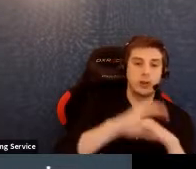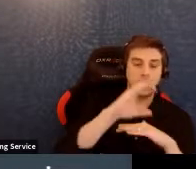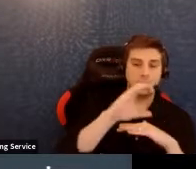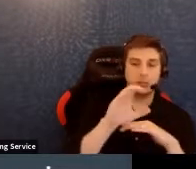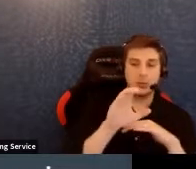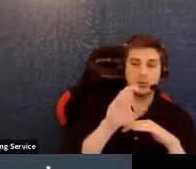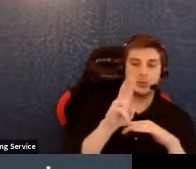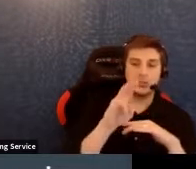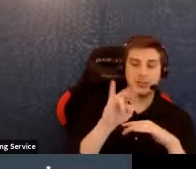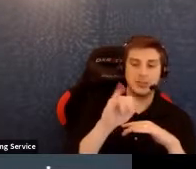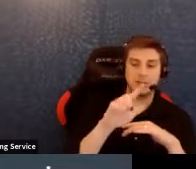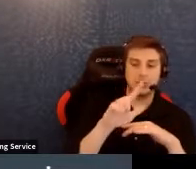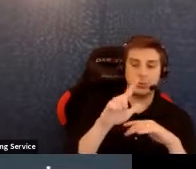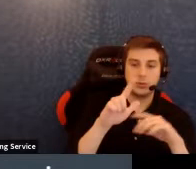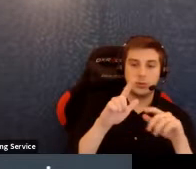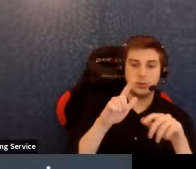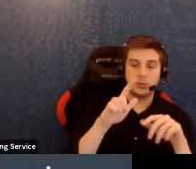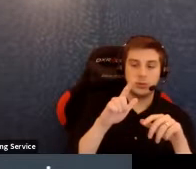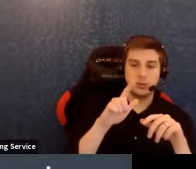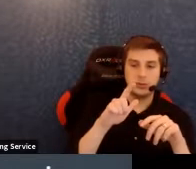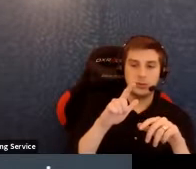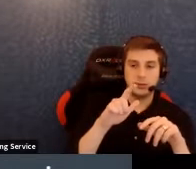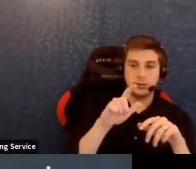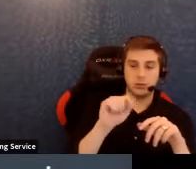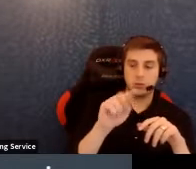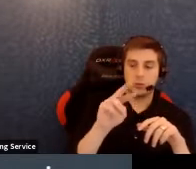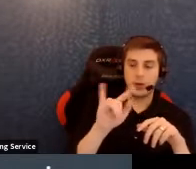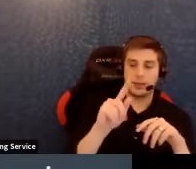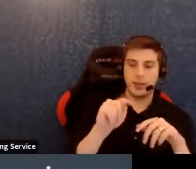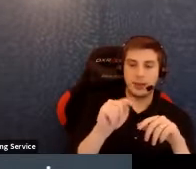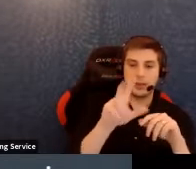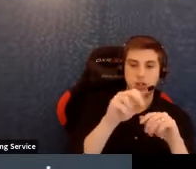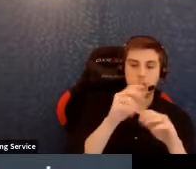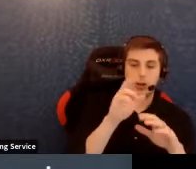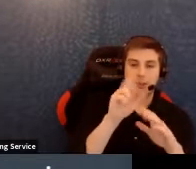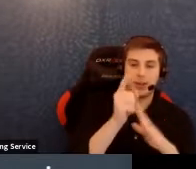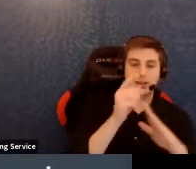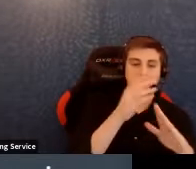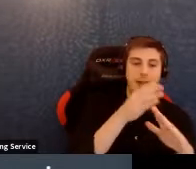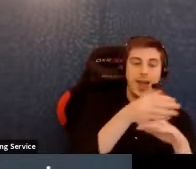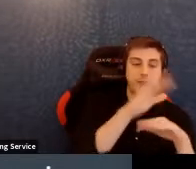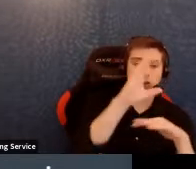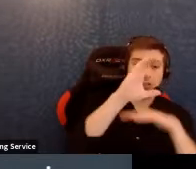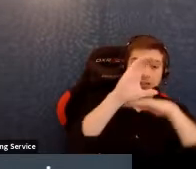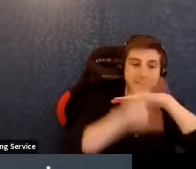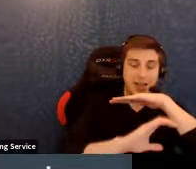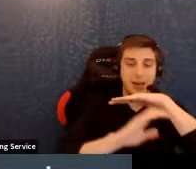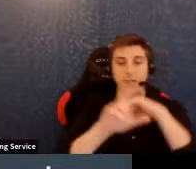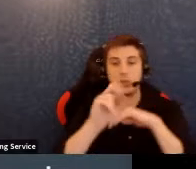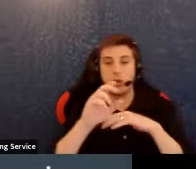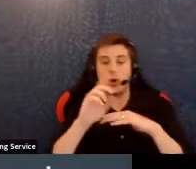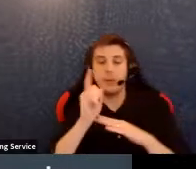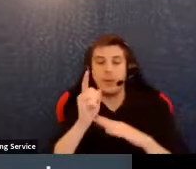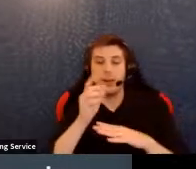30-minute time span between sunset and what is considered night. And we have another shoulder of civil